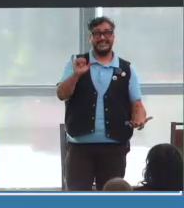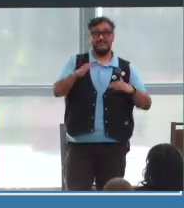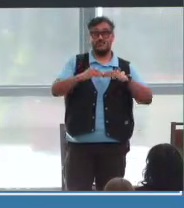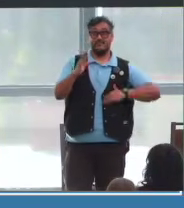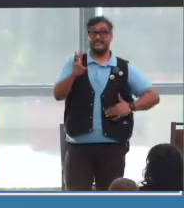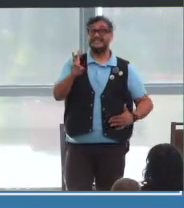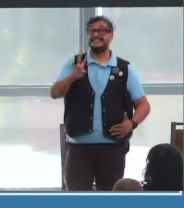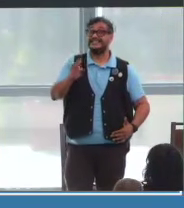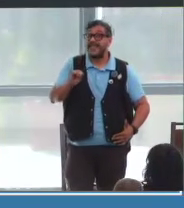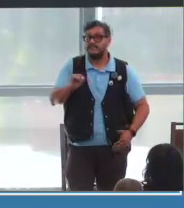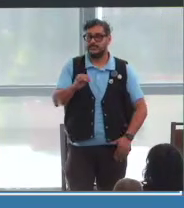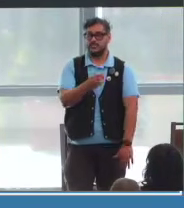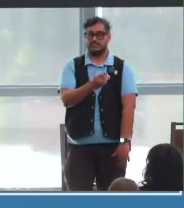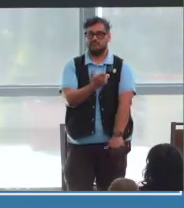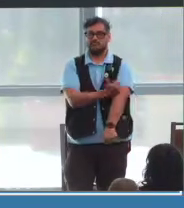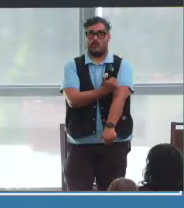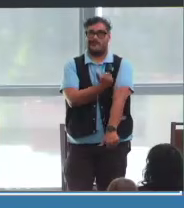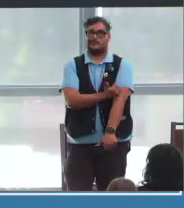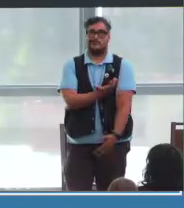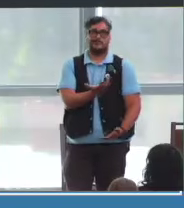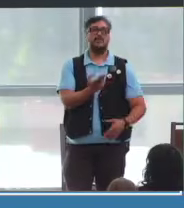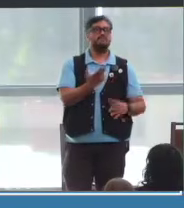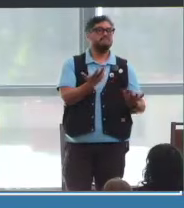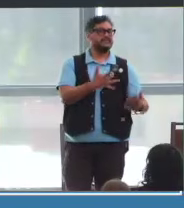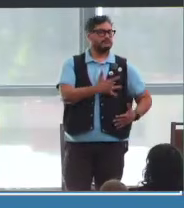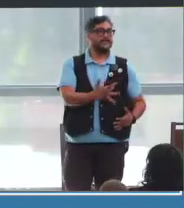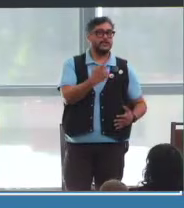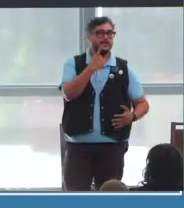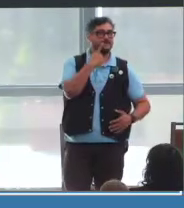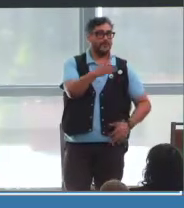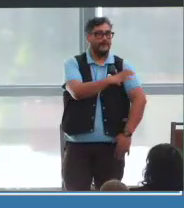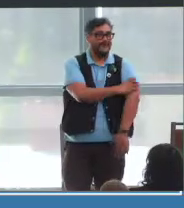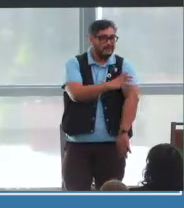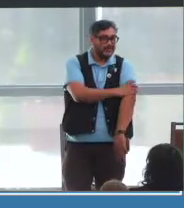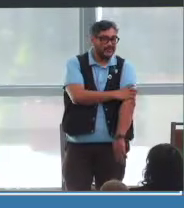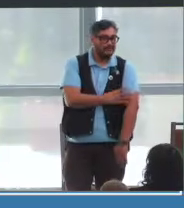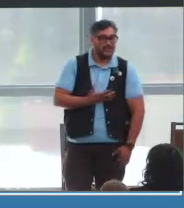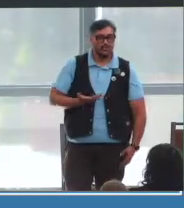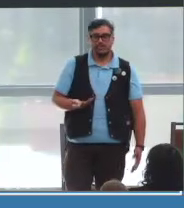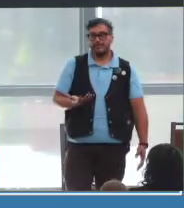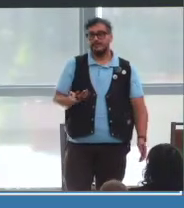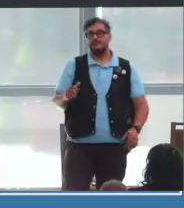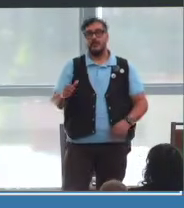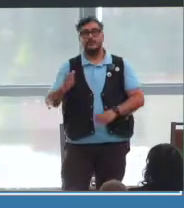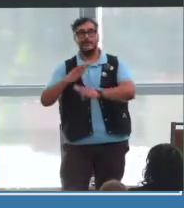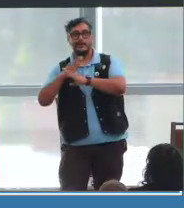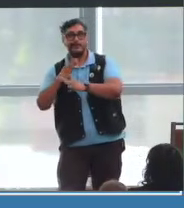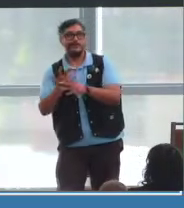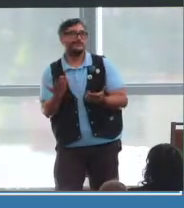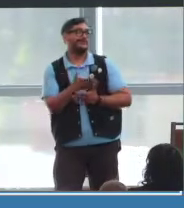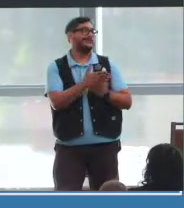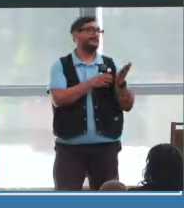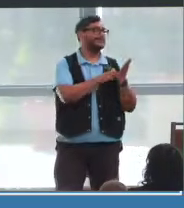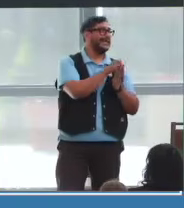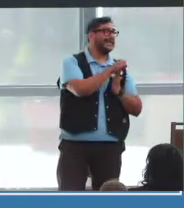70 drugs, which are mostly used for high blood pressure, some proton pump inhibitors, some cancer